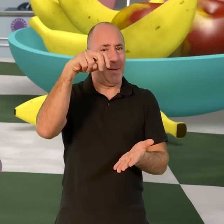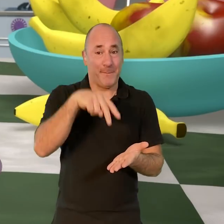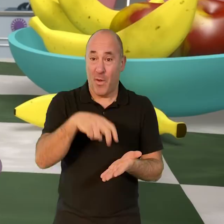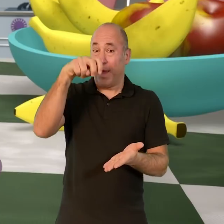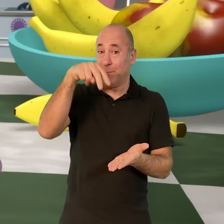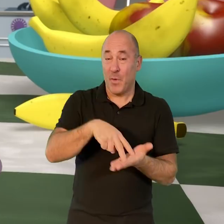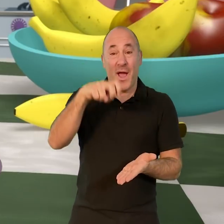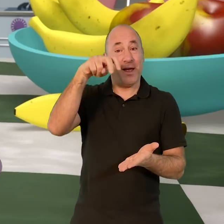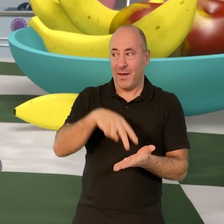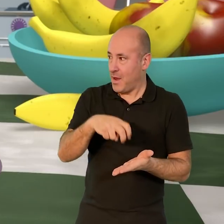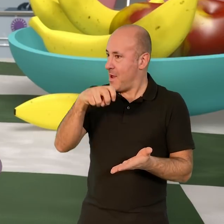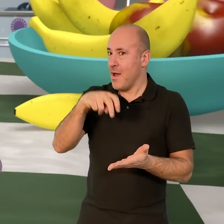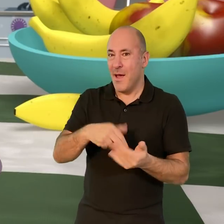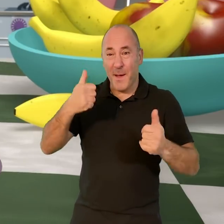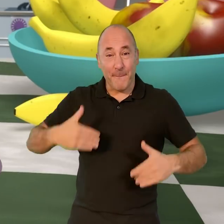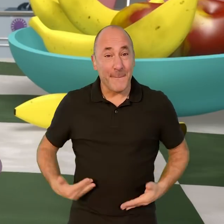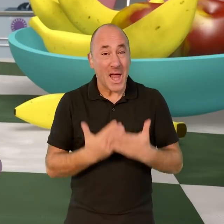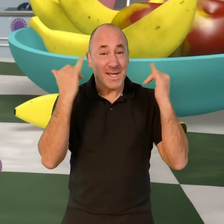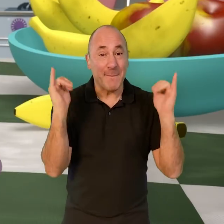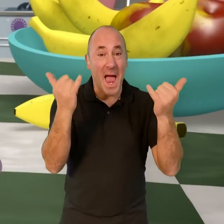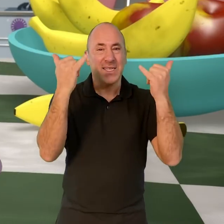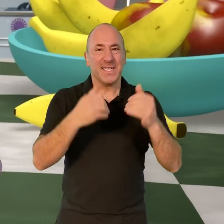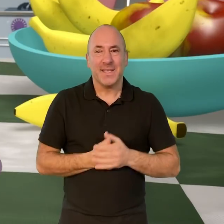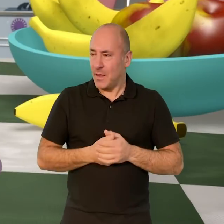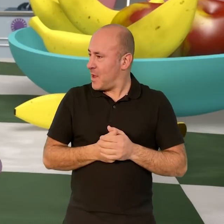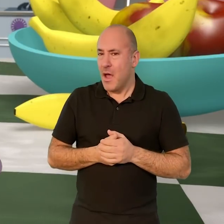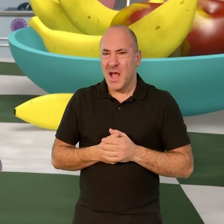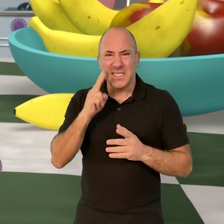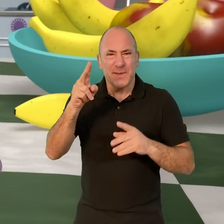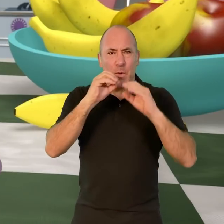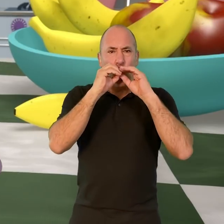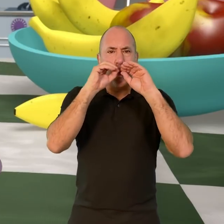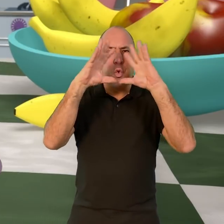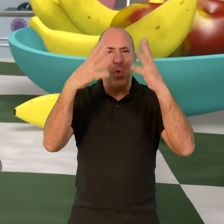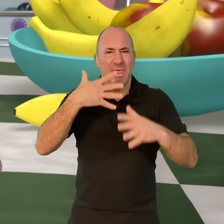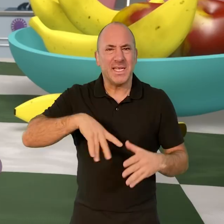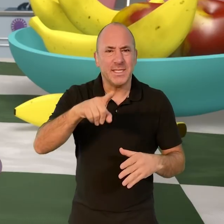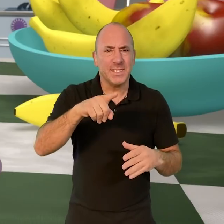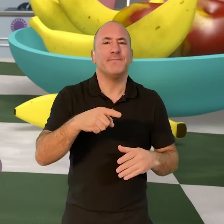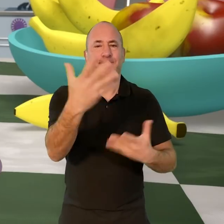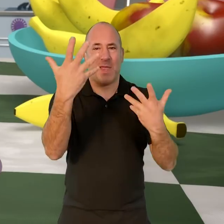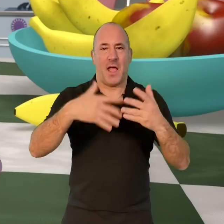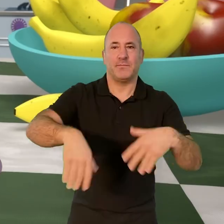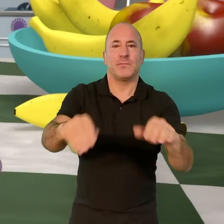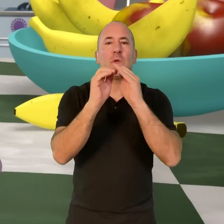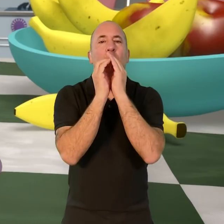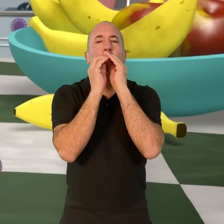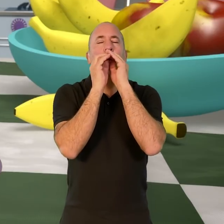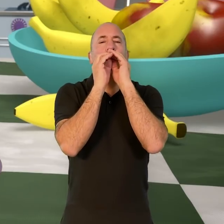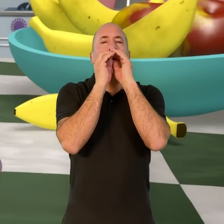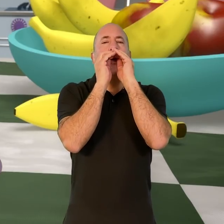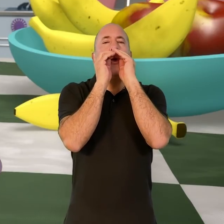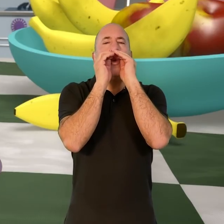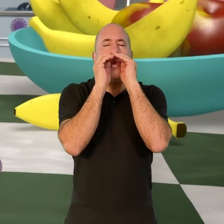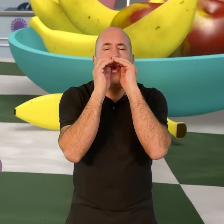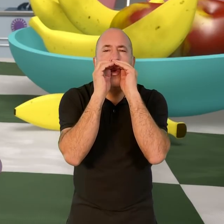boing, boing, boing. She's having a birthday party. There are balloons to blow up. Taking your hands around your